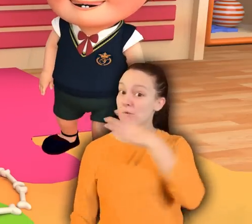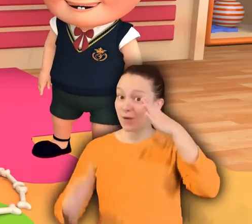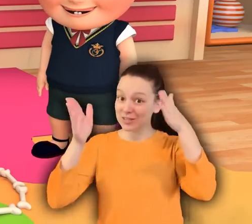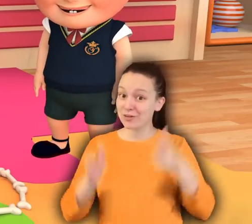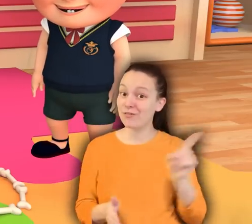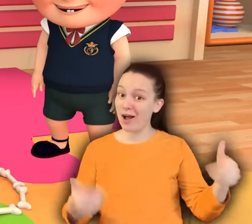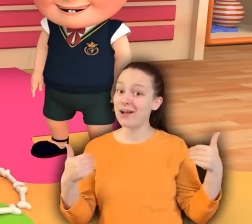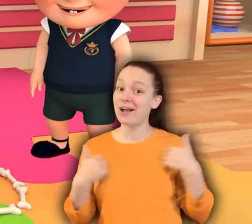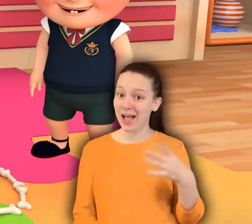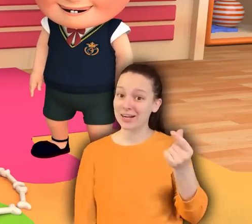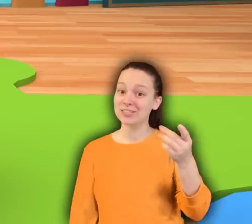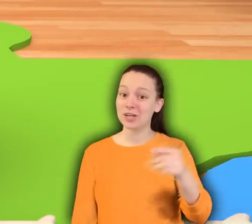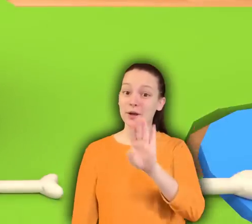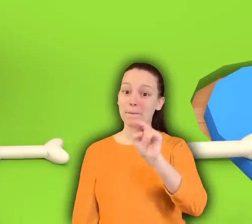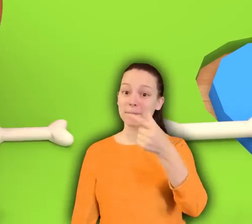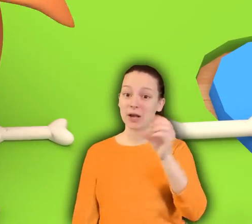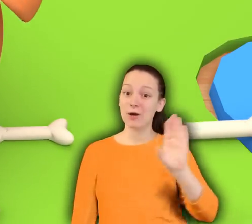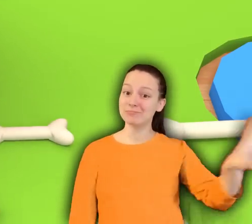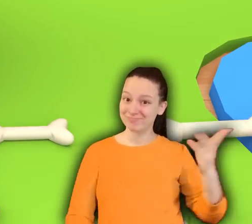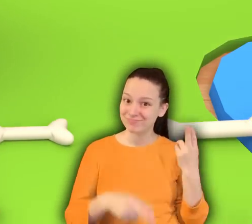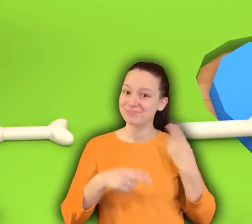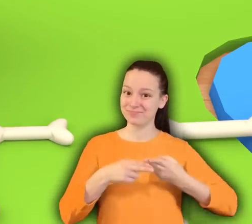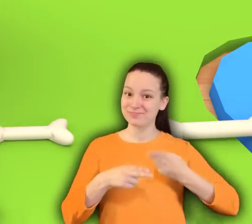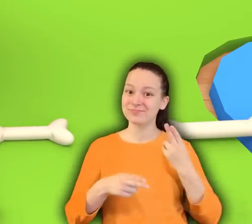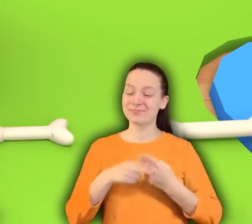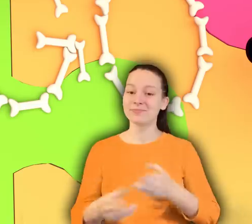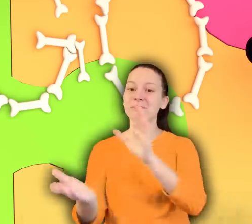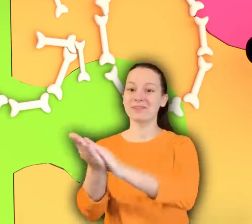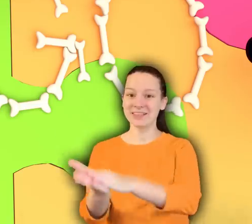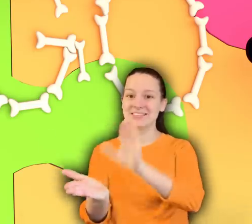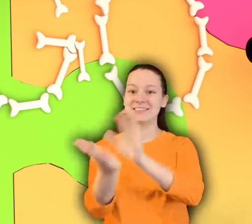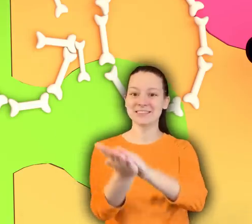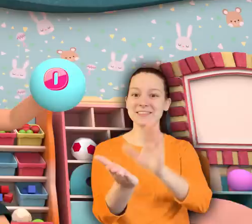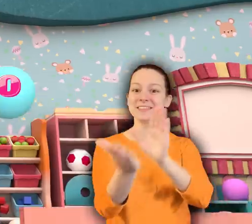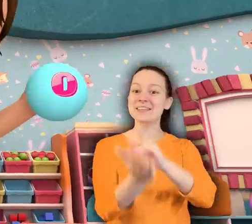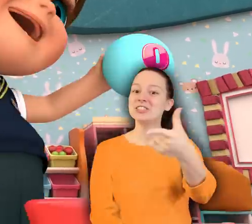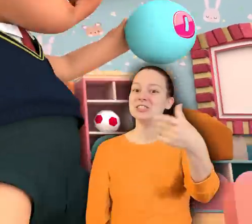there was a farmer who had a dog and Bingo was his name-o